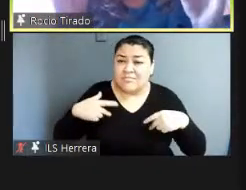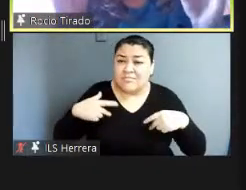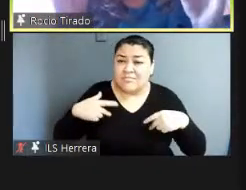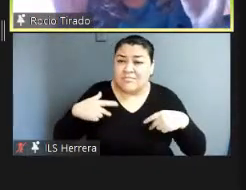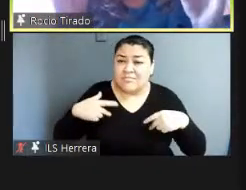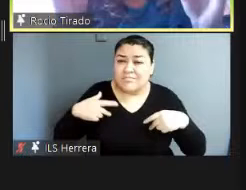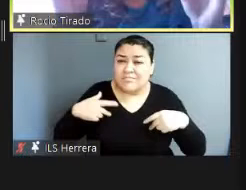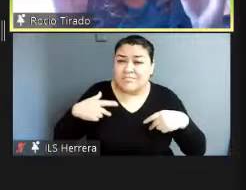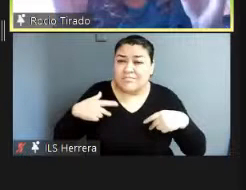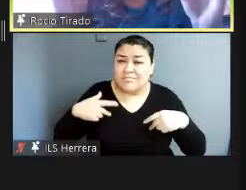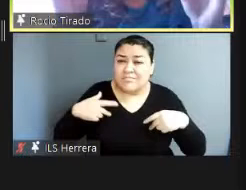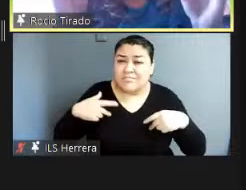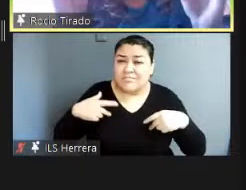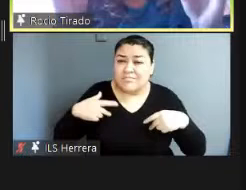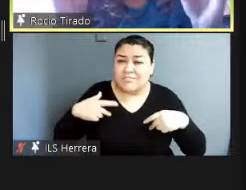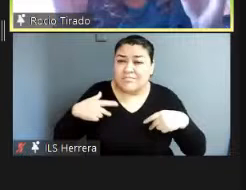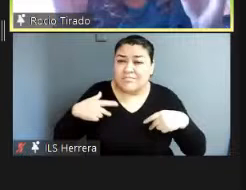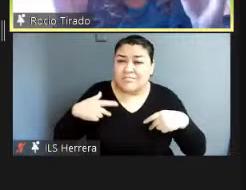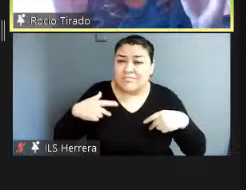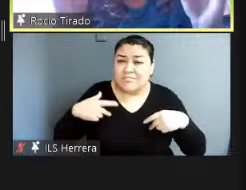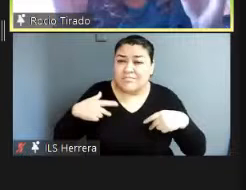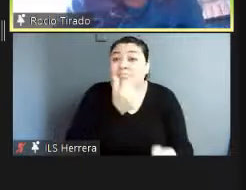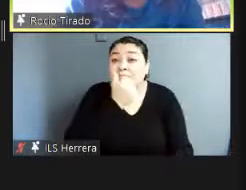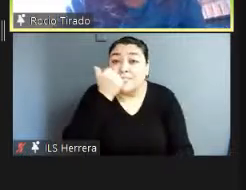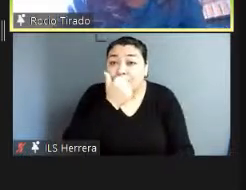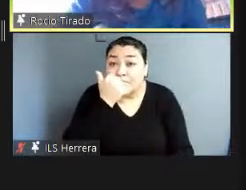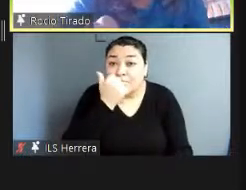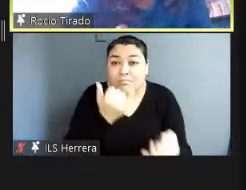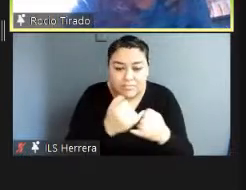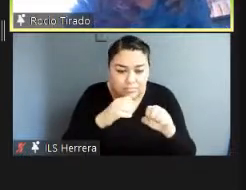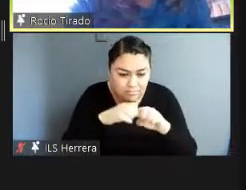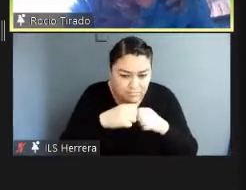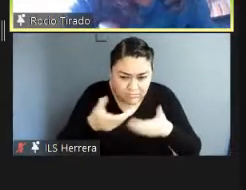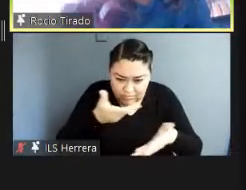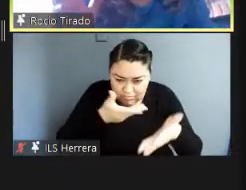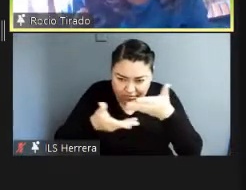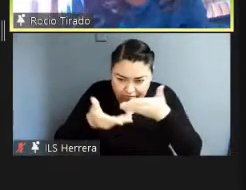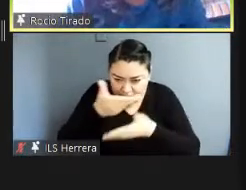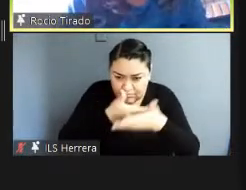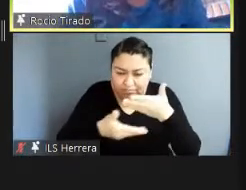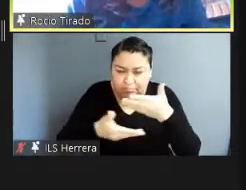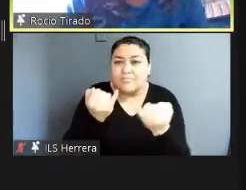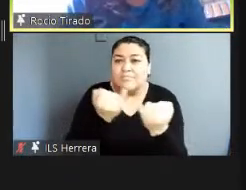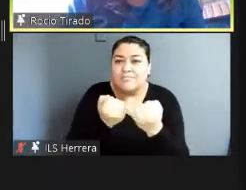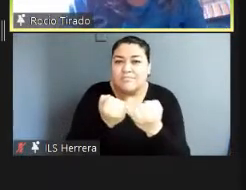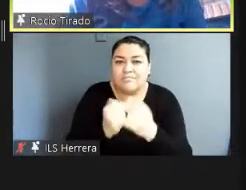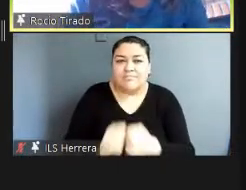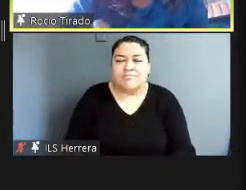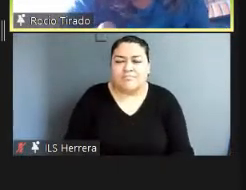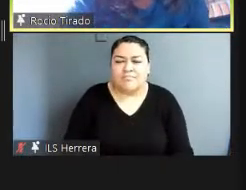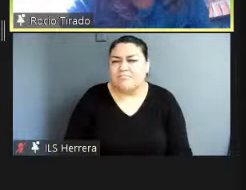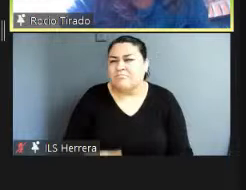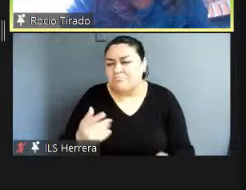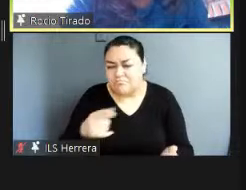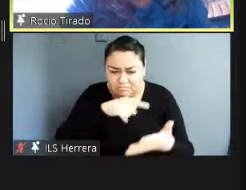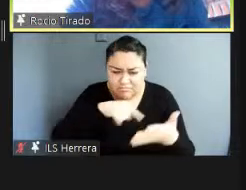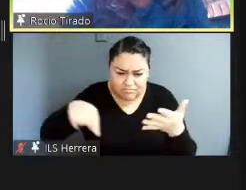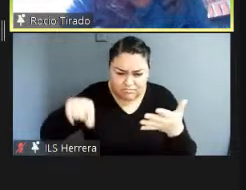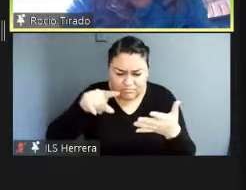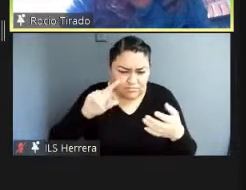with the participation of many academics and students, of course. Which were